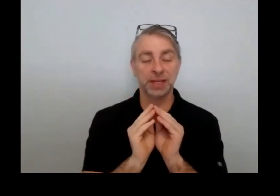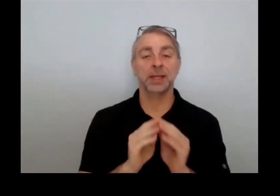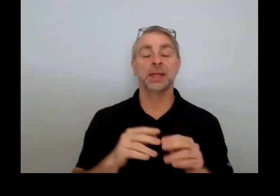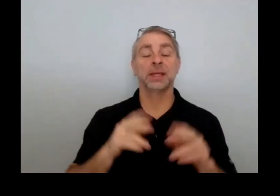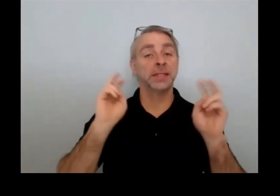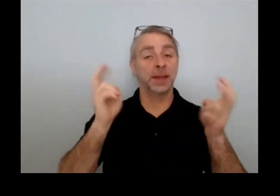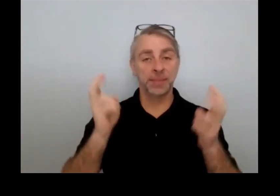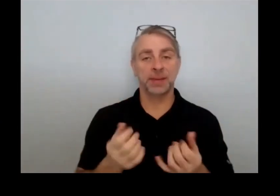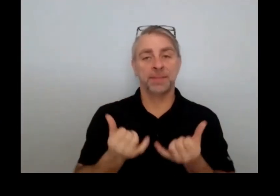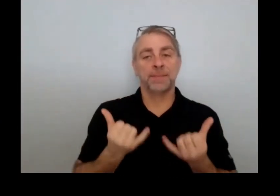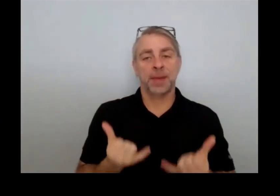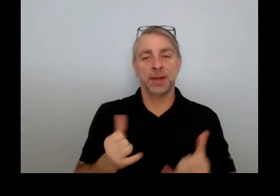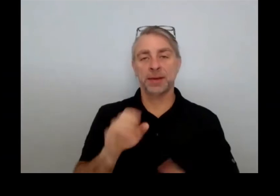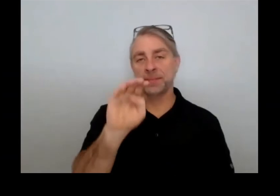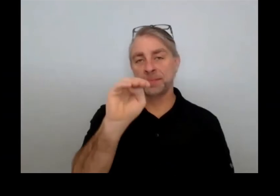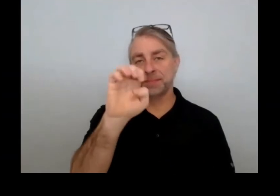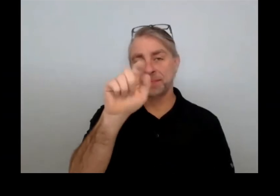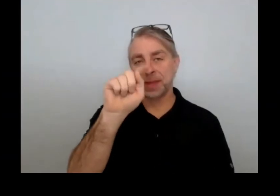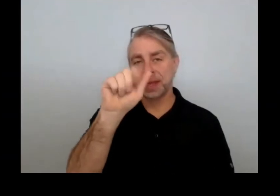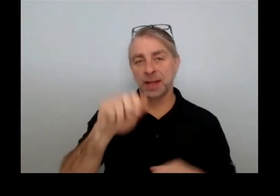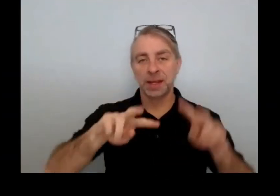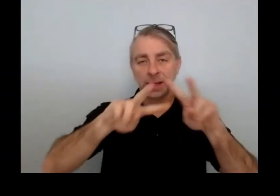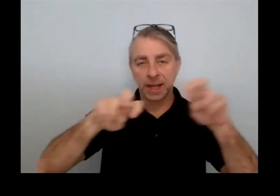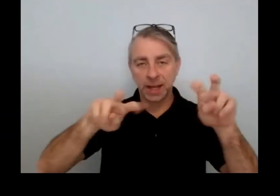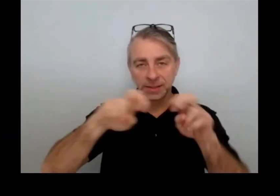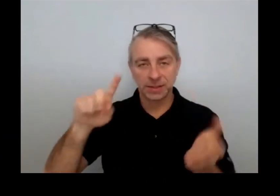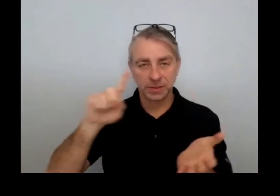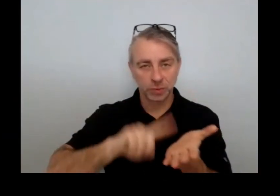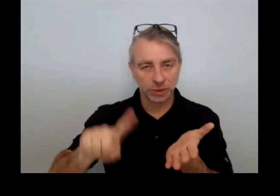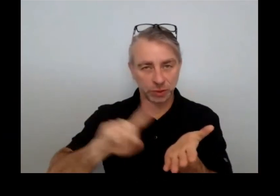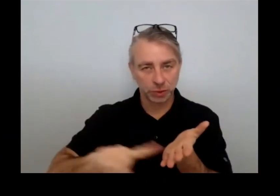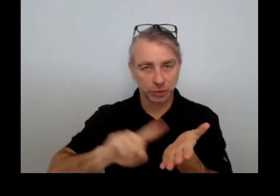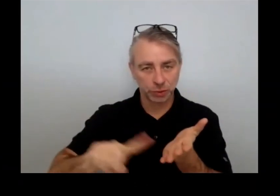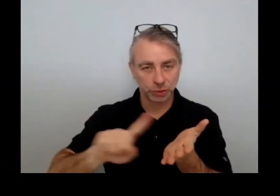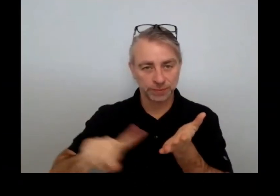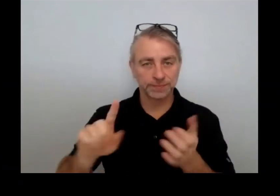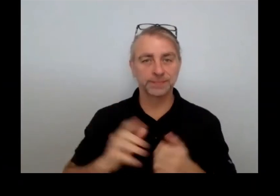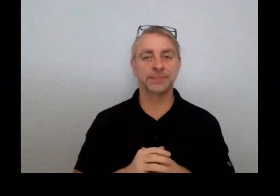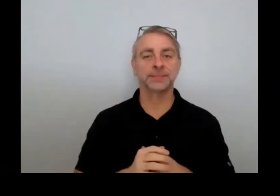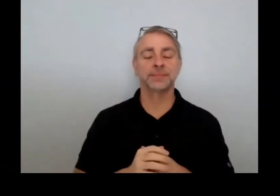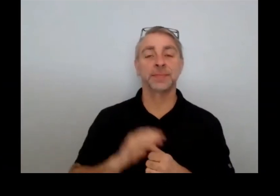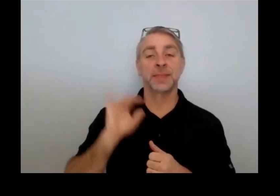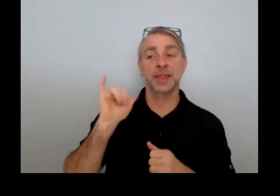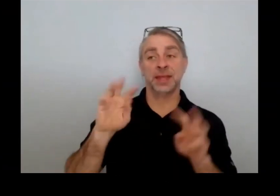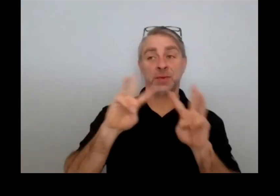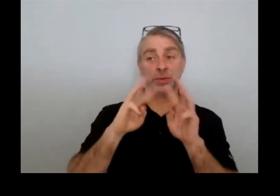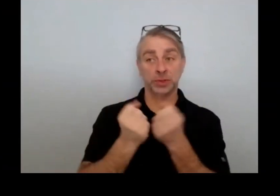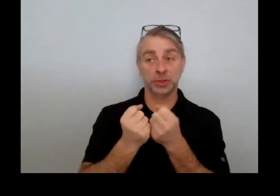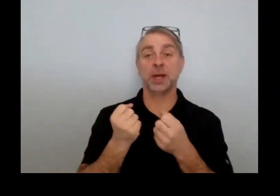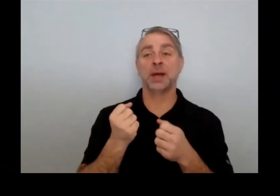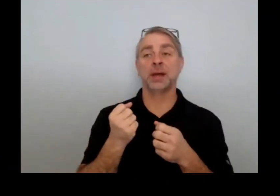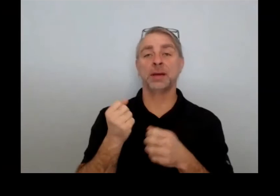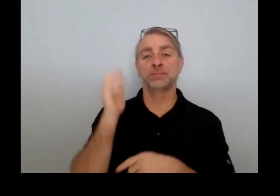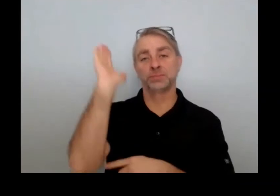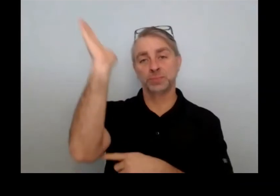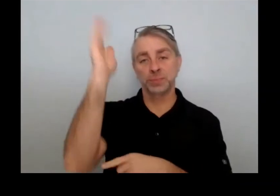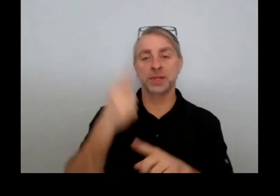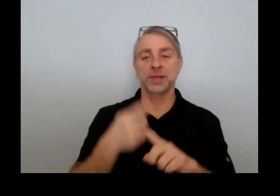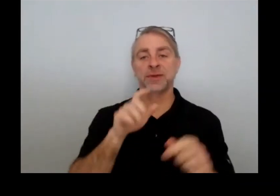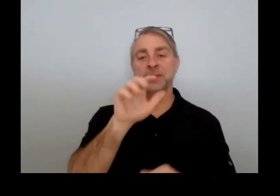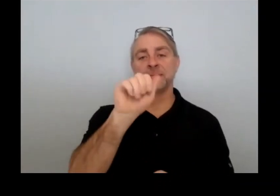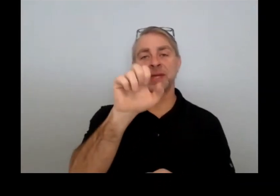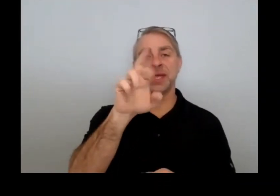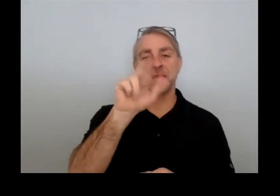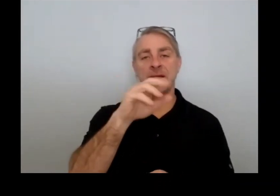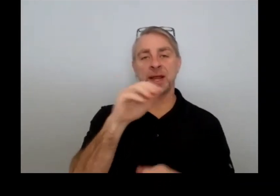Meta-Analysis Research. This workshop is part of the AERA and Inter-University